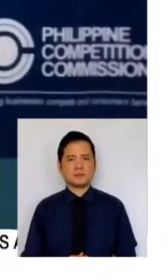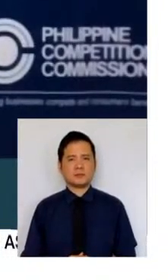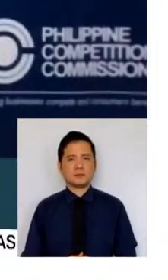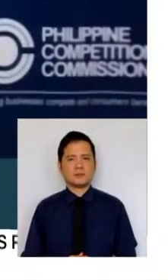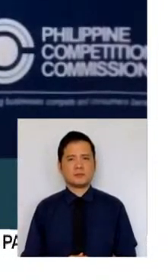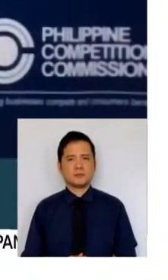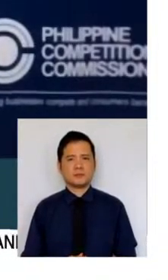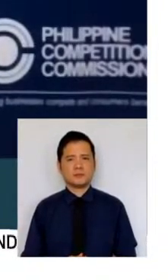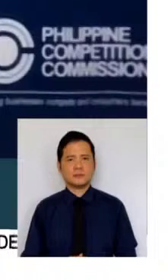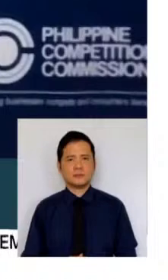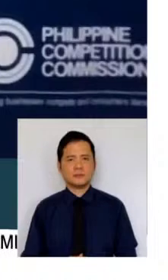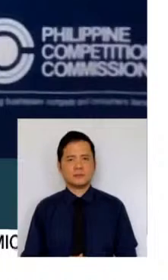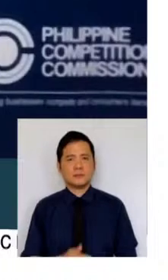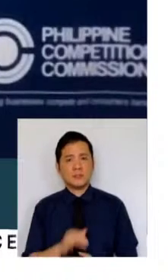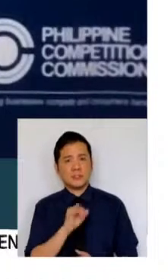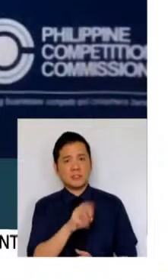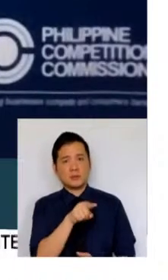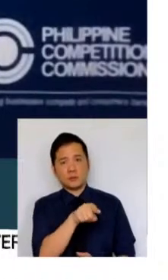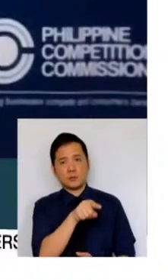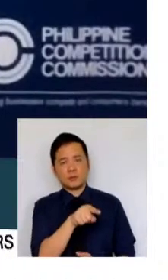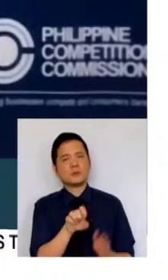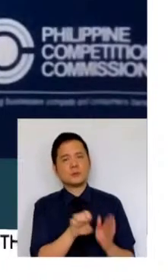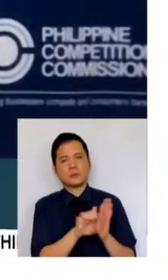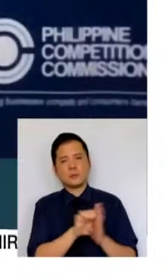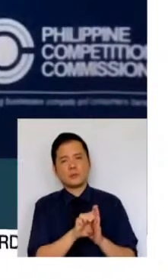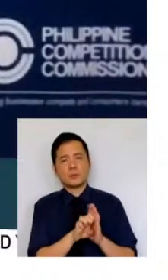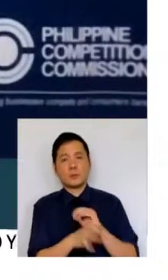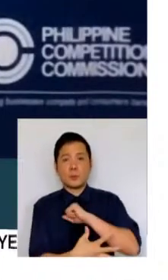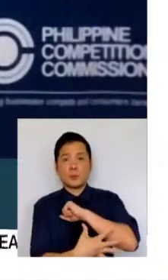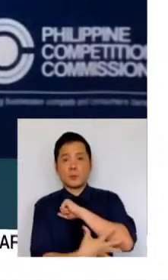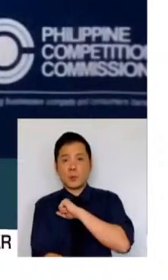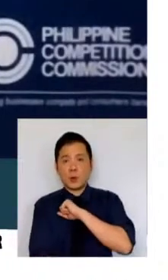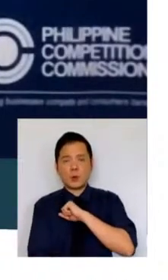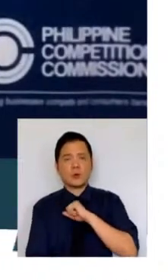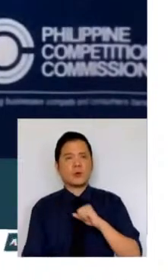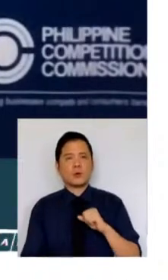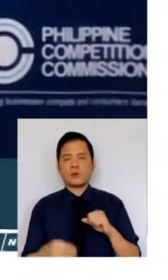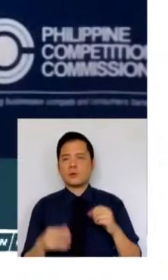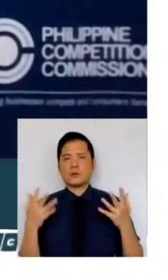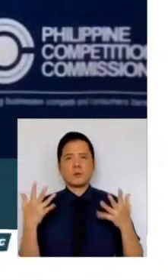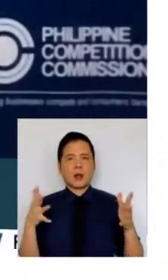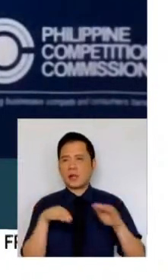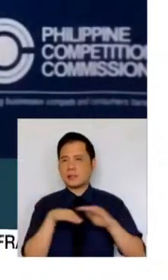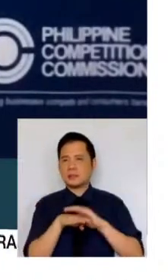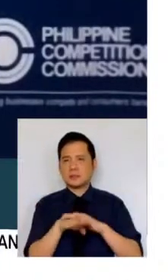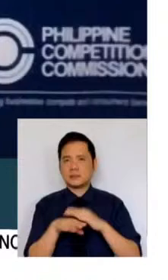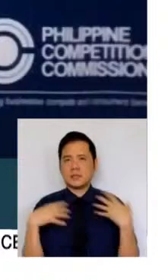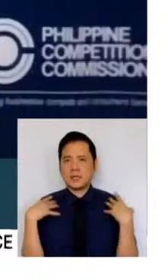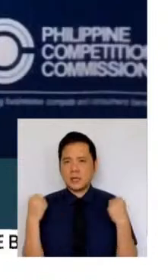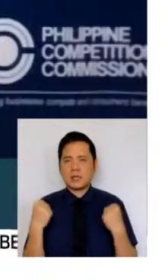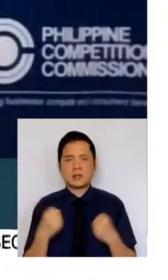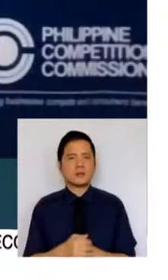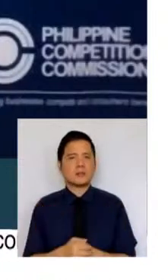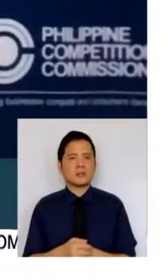those who have less in life have less access to health services.